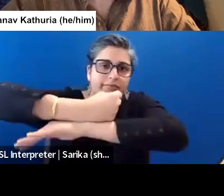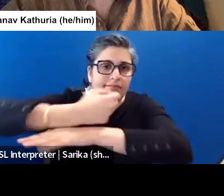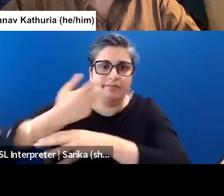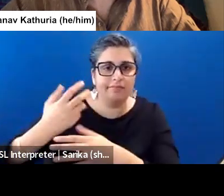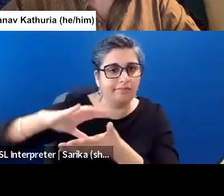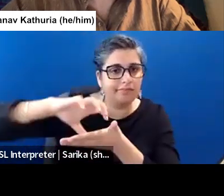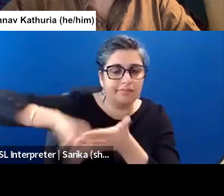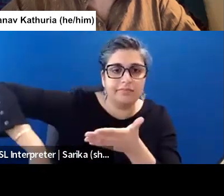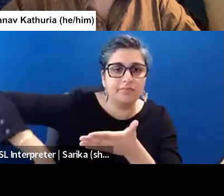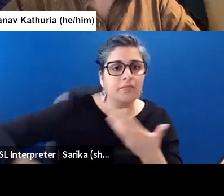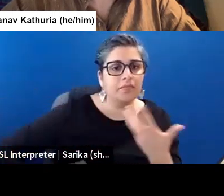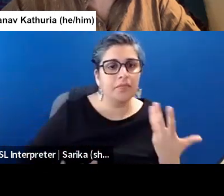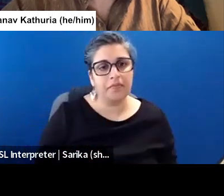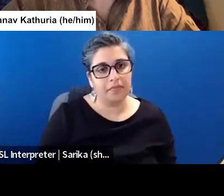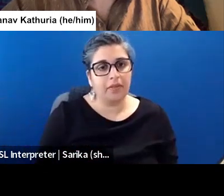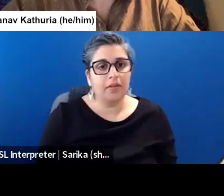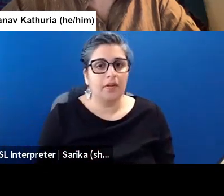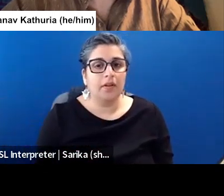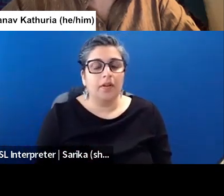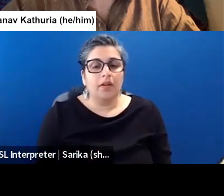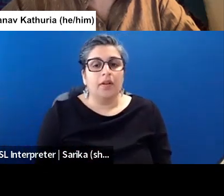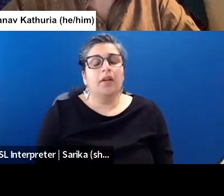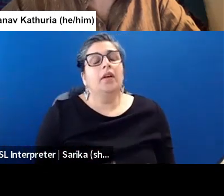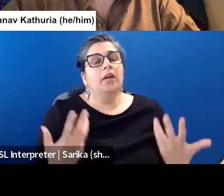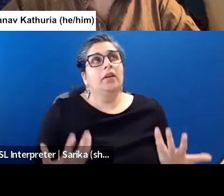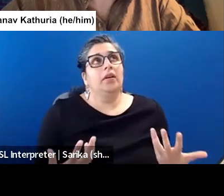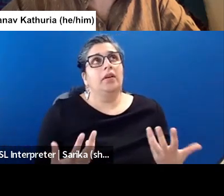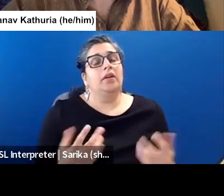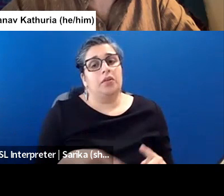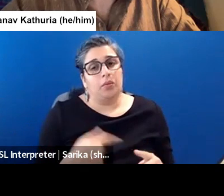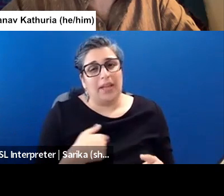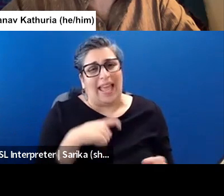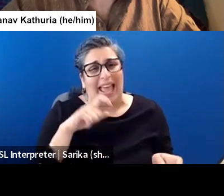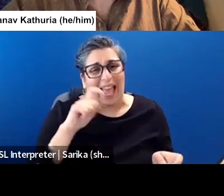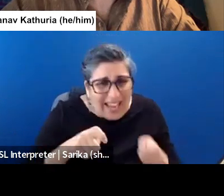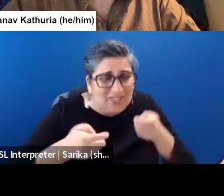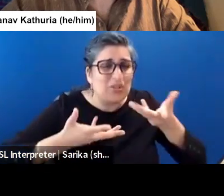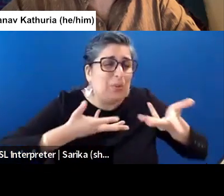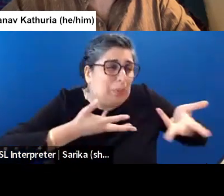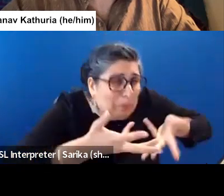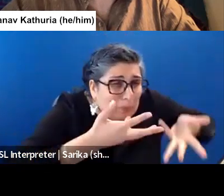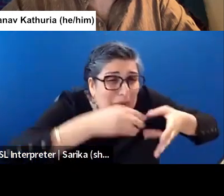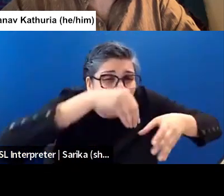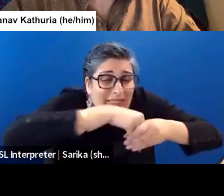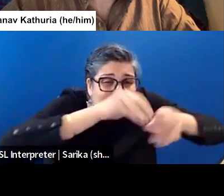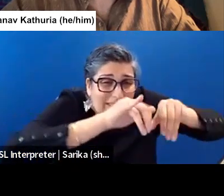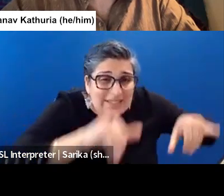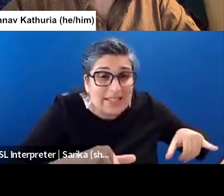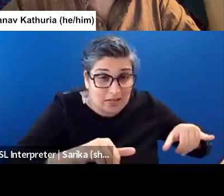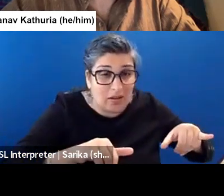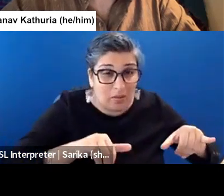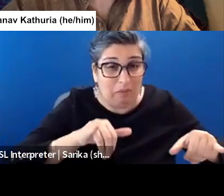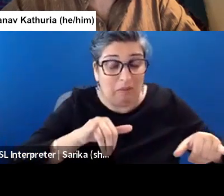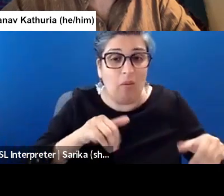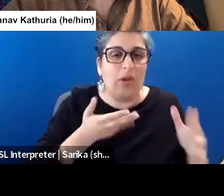off. But that's so when we have to work within the system, for instance, we do it